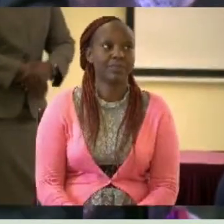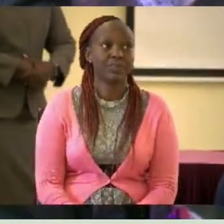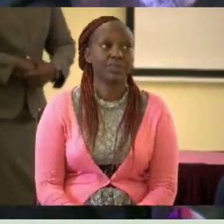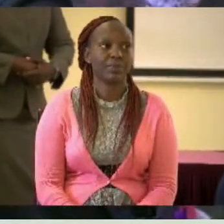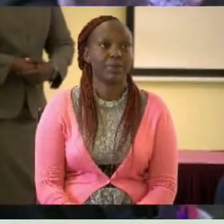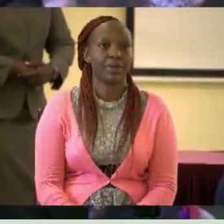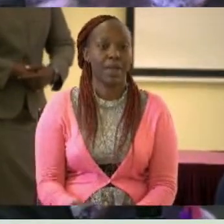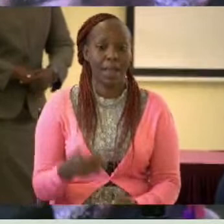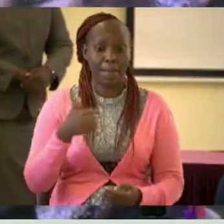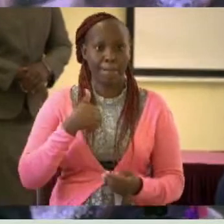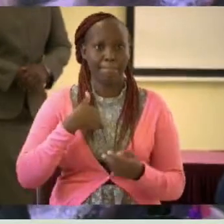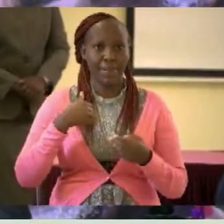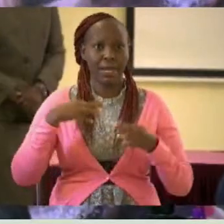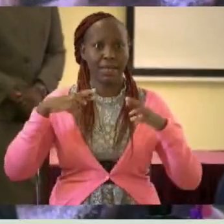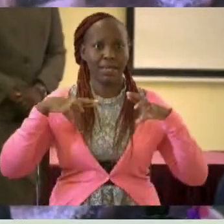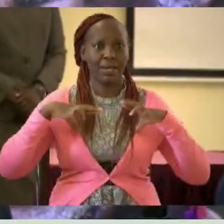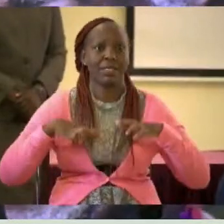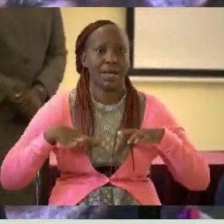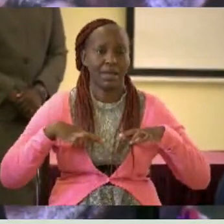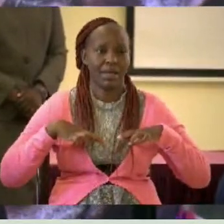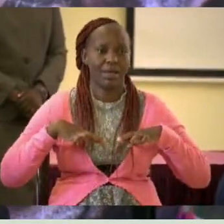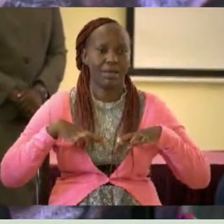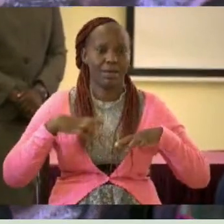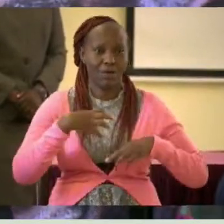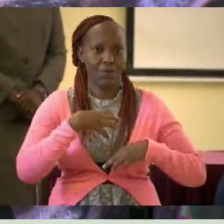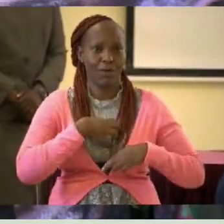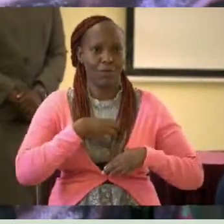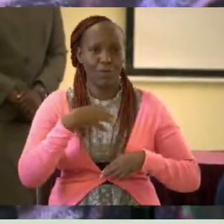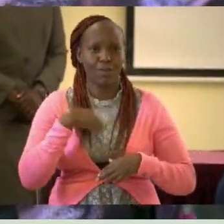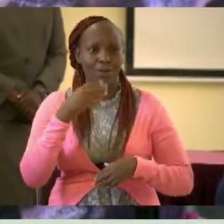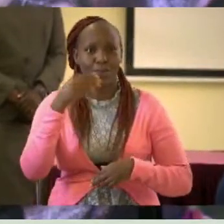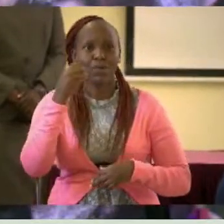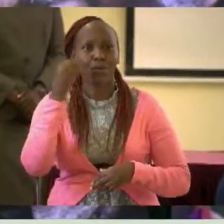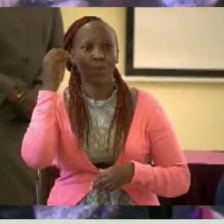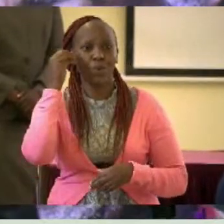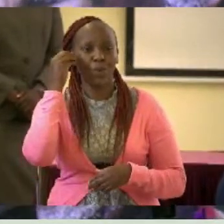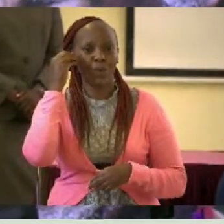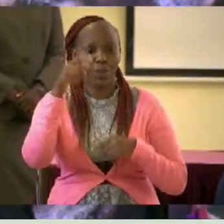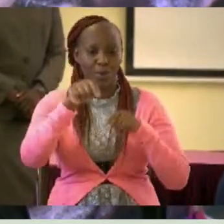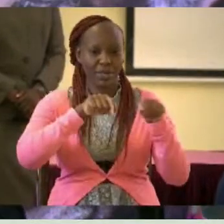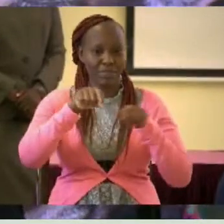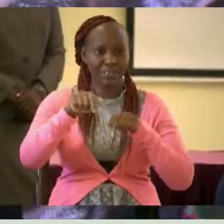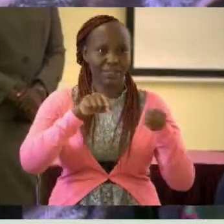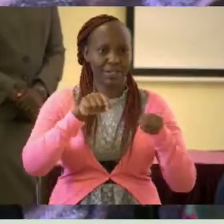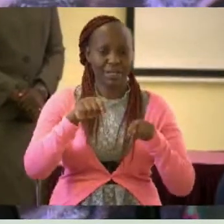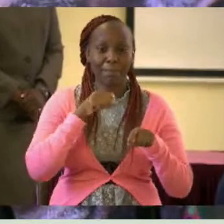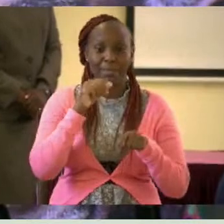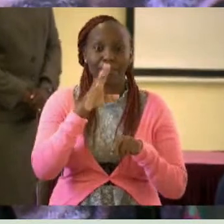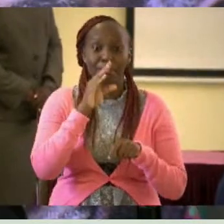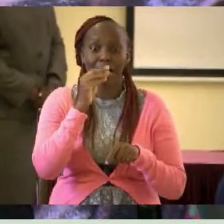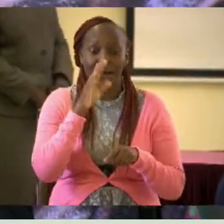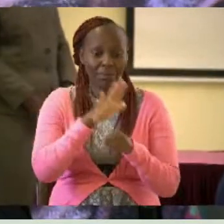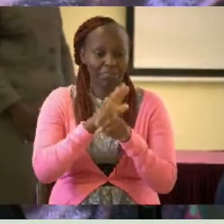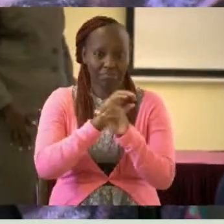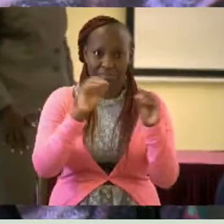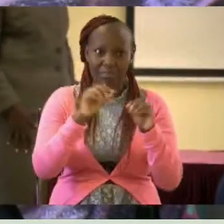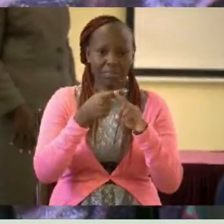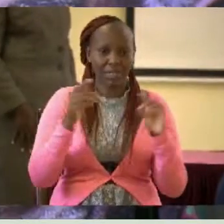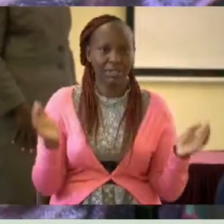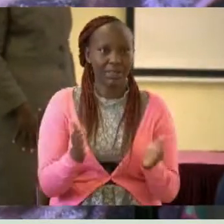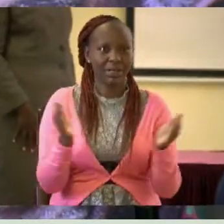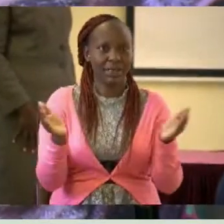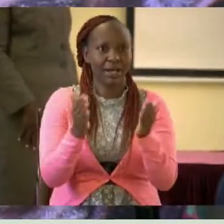a retired university administrator, I don't have much to say, but just to encourage and urge